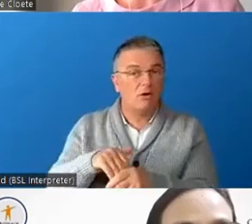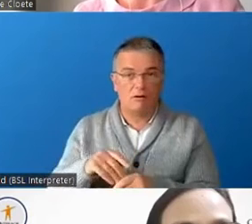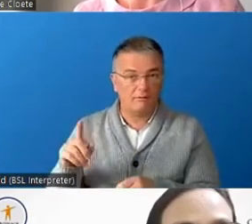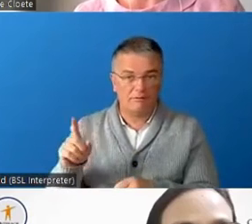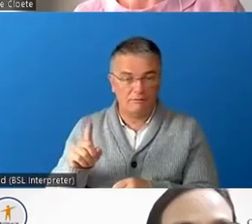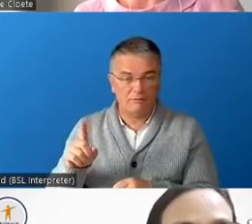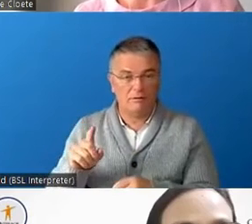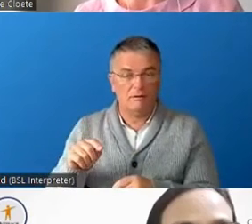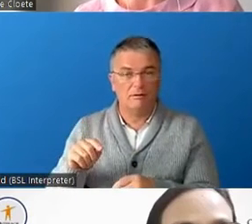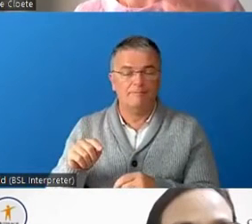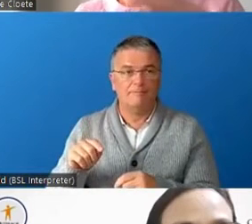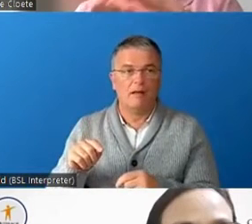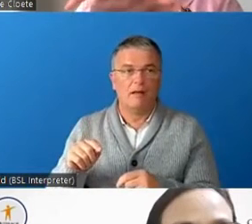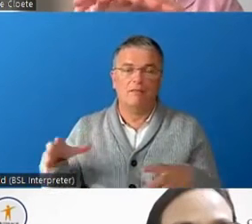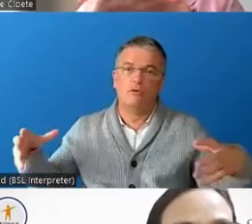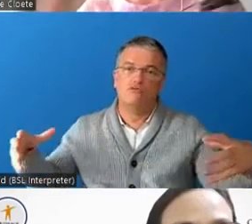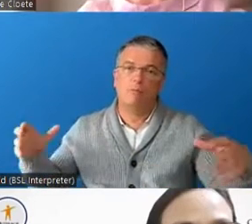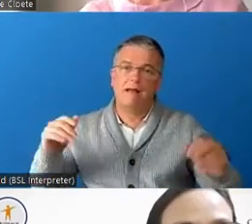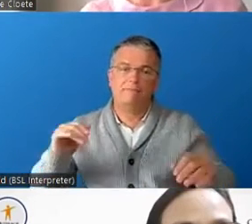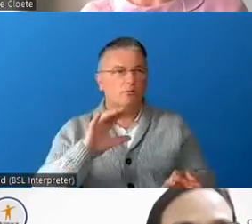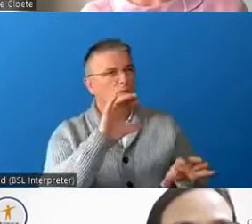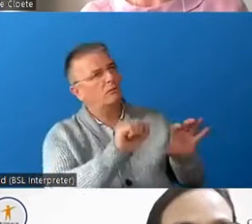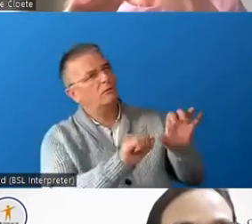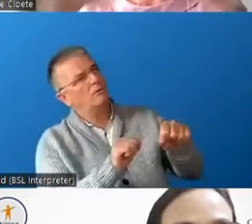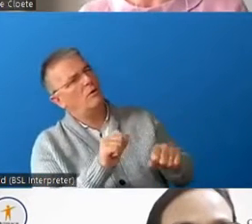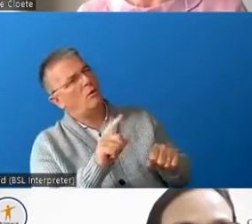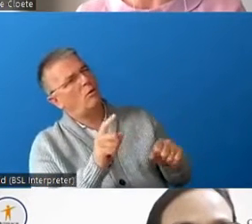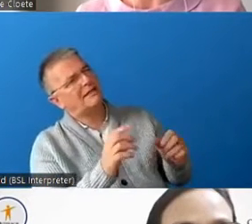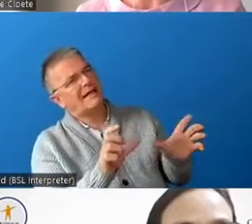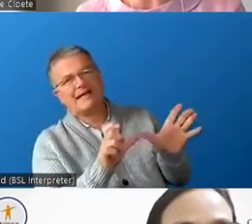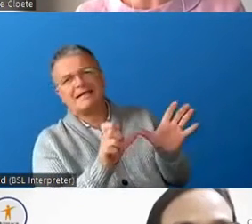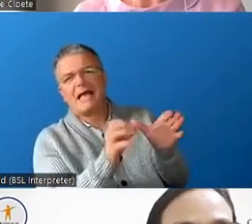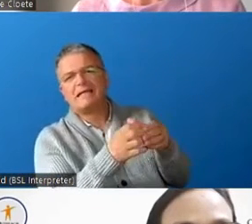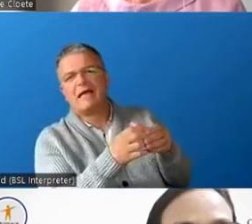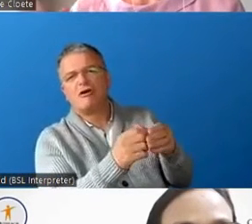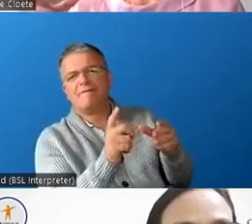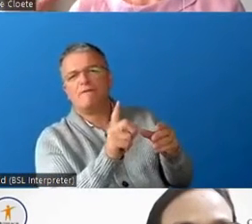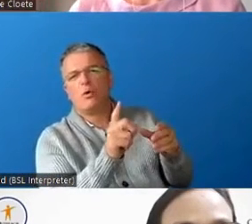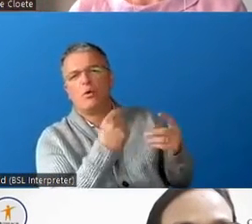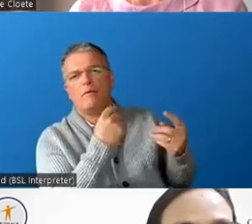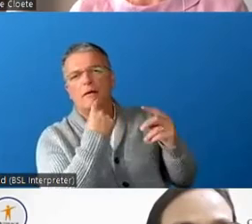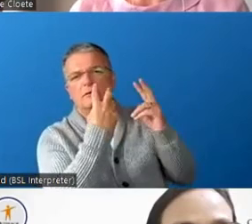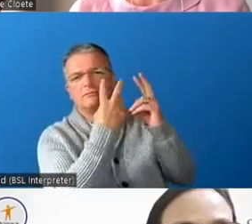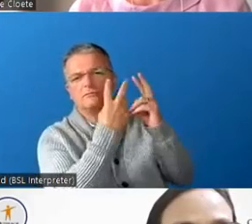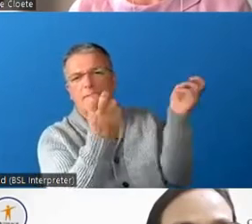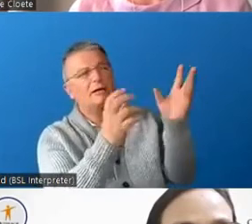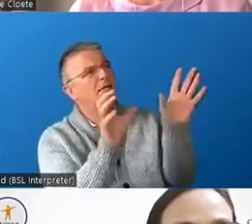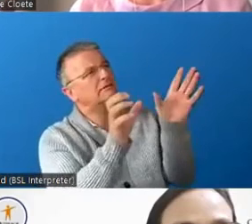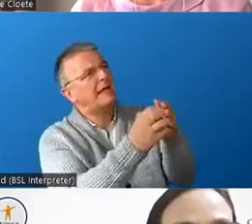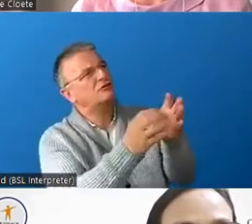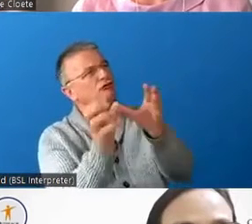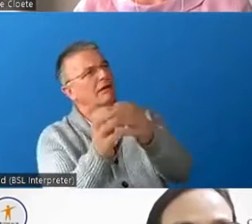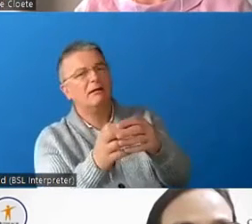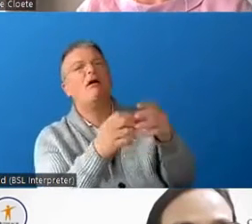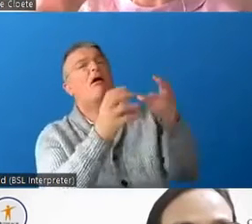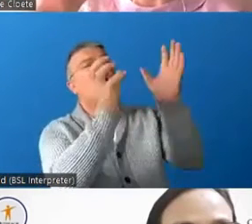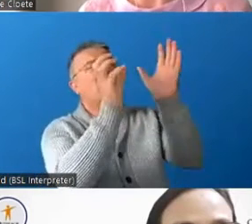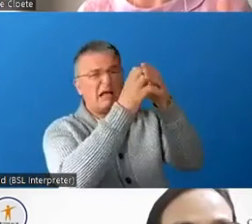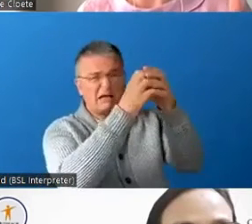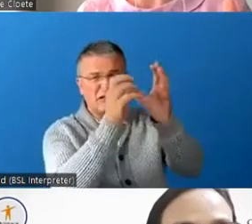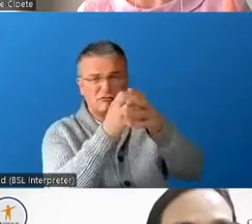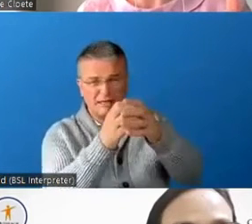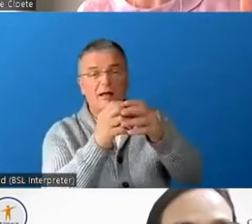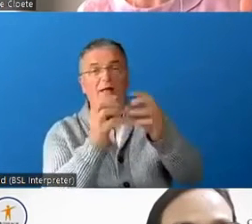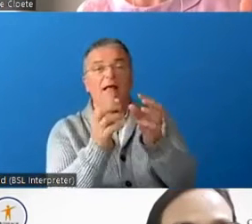group, they had to identify overarching categories for their data. They then collapsed those categories into